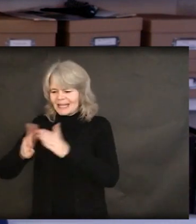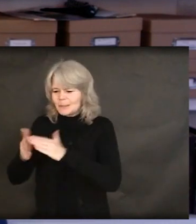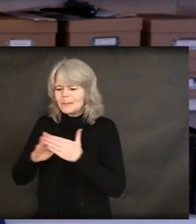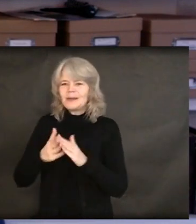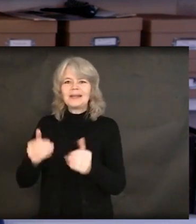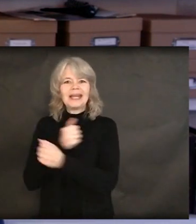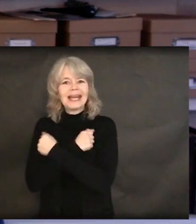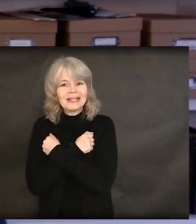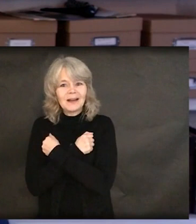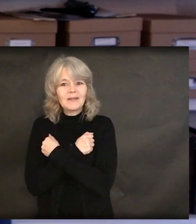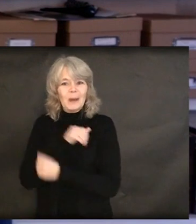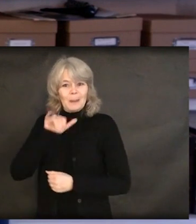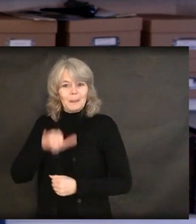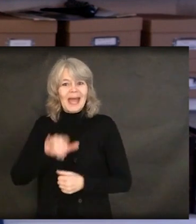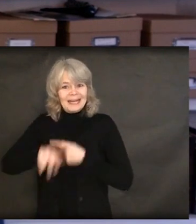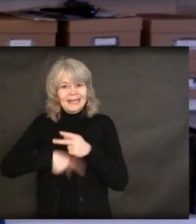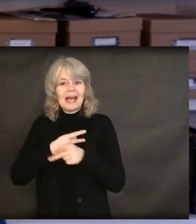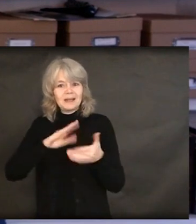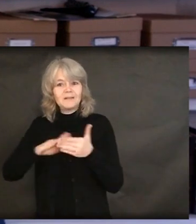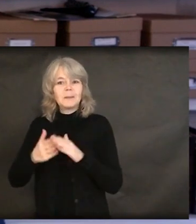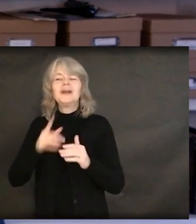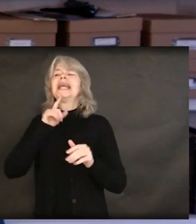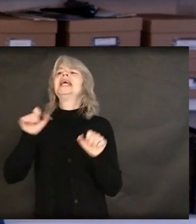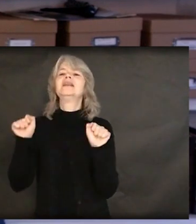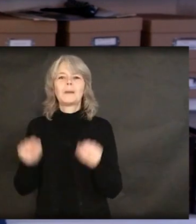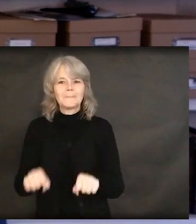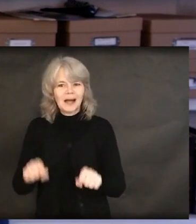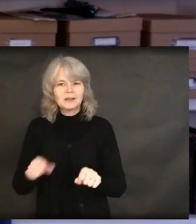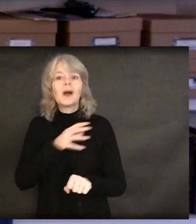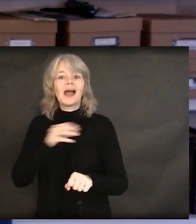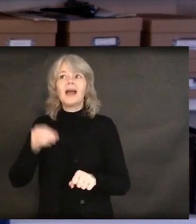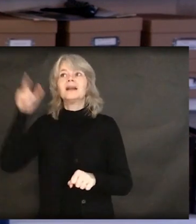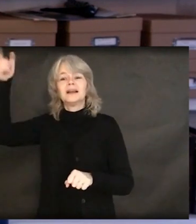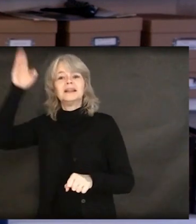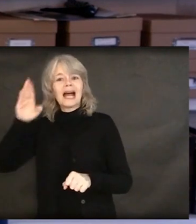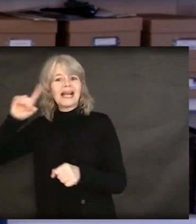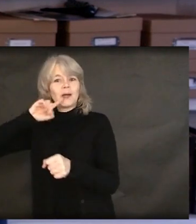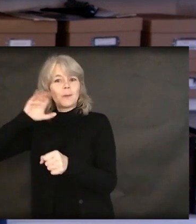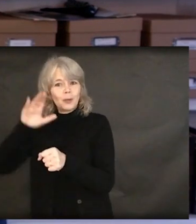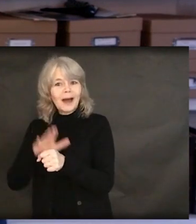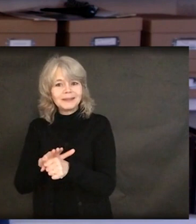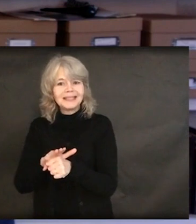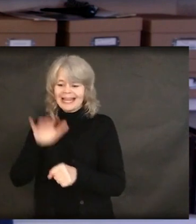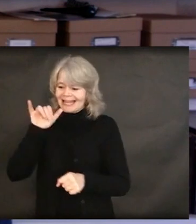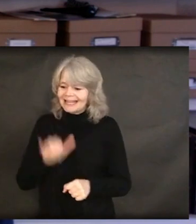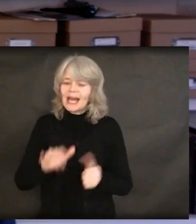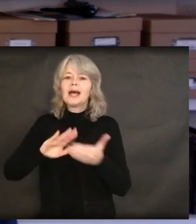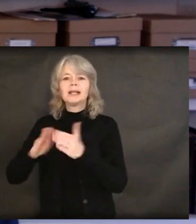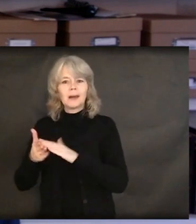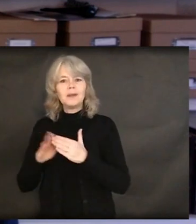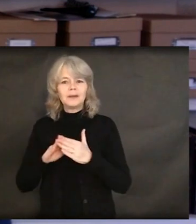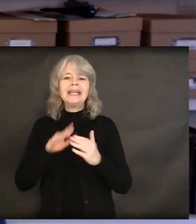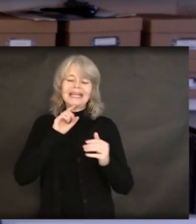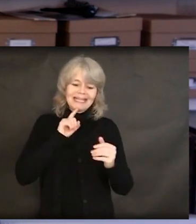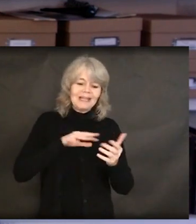Such a community is not only possible, it's a promise. Such a community is not